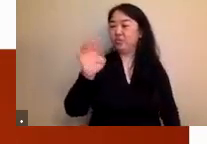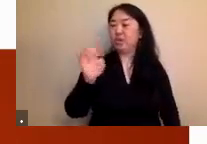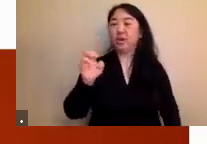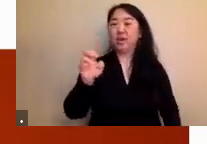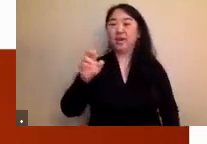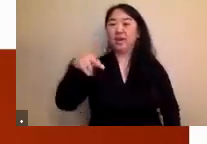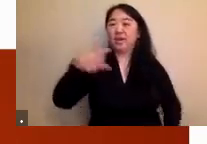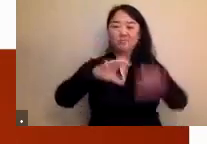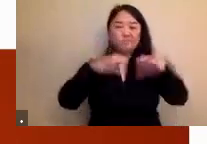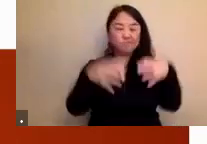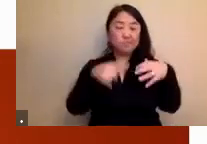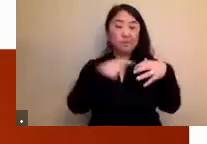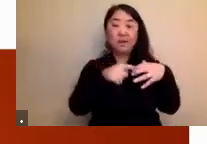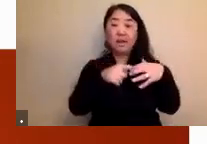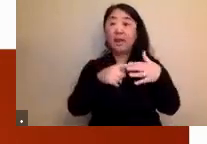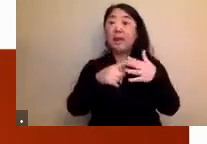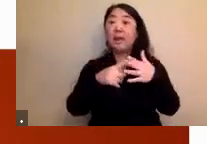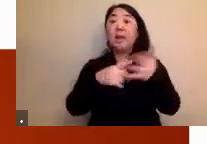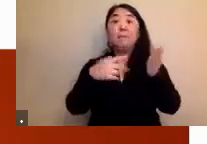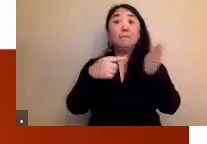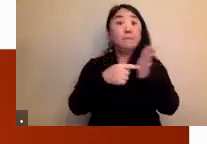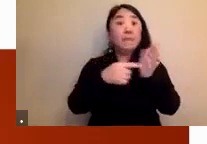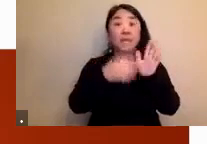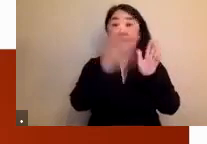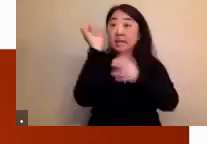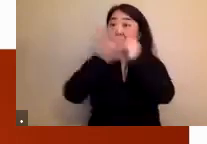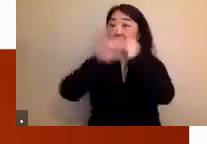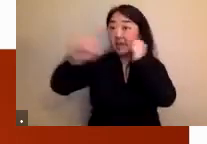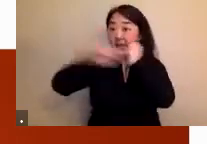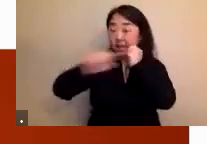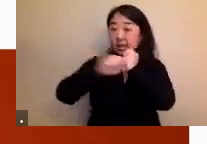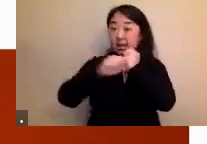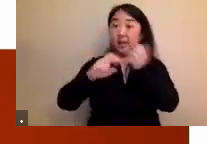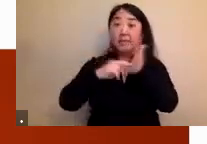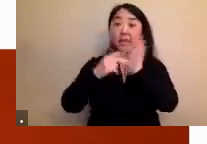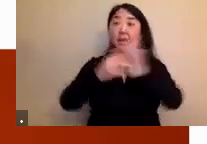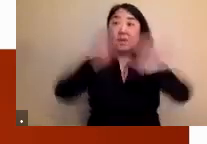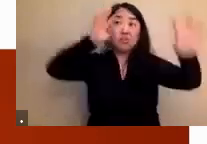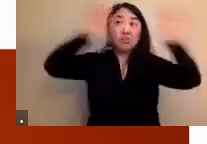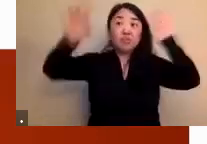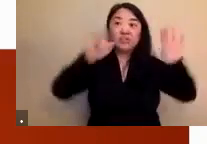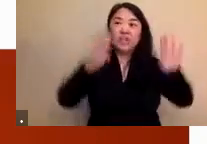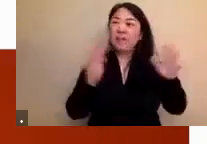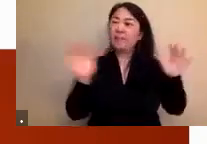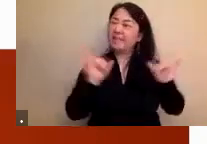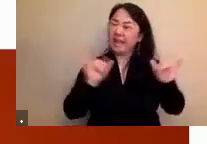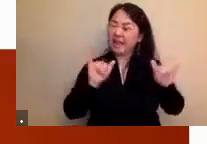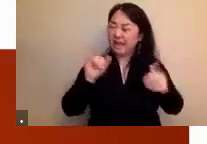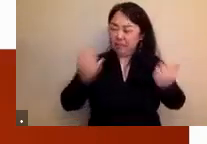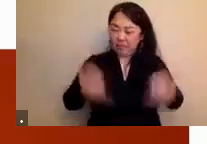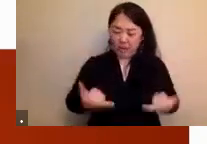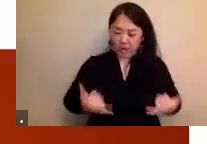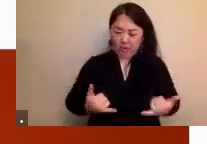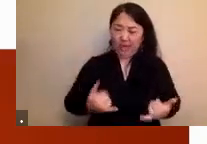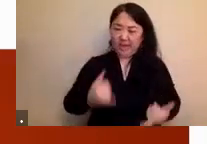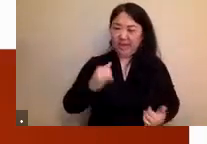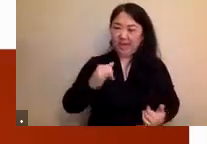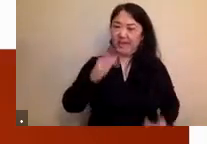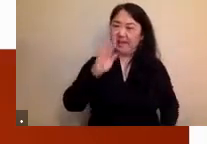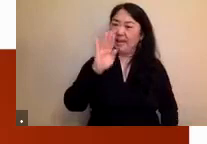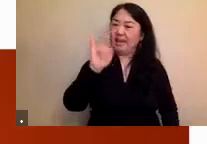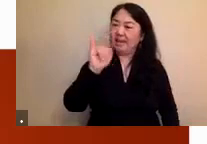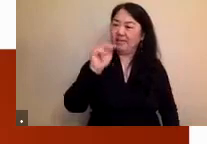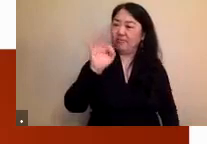built also to create jobs, very similar to the infrastructure bills that we're looking at or we have looked at